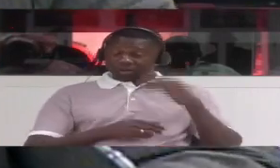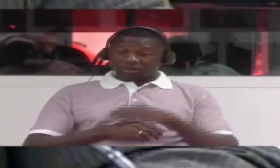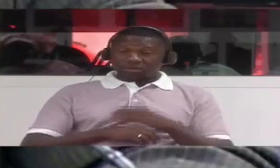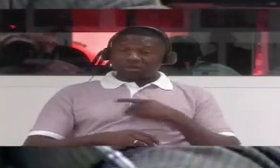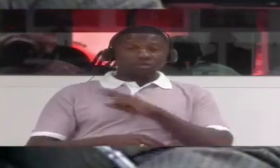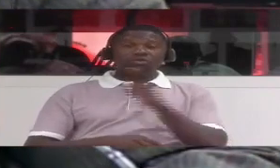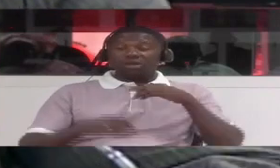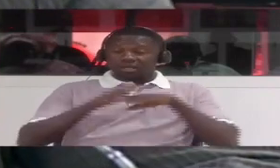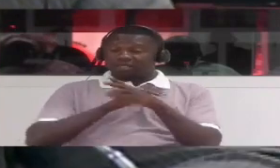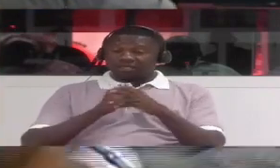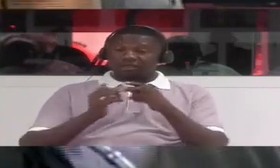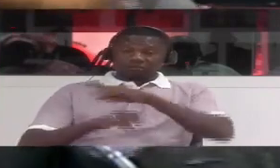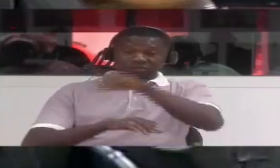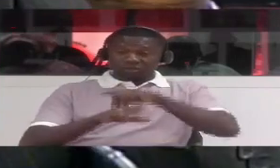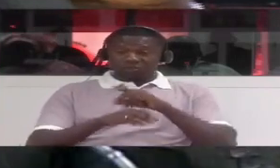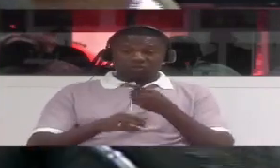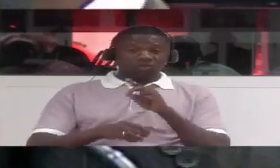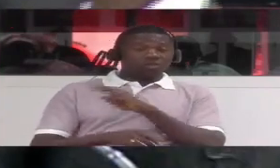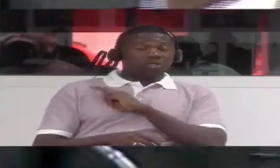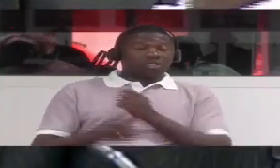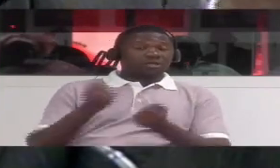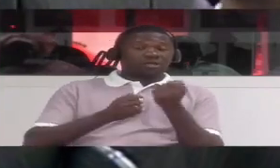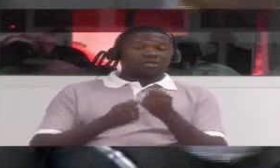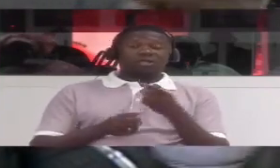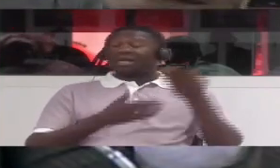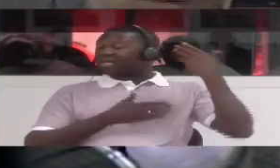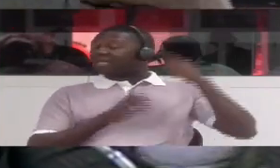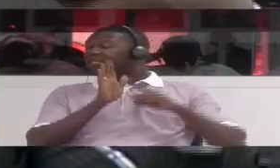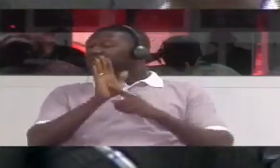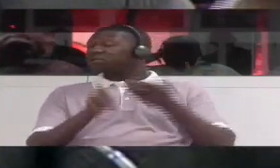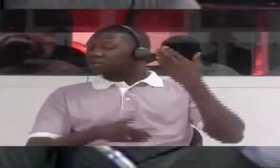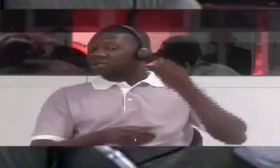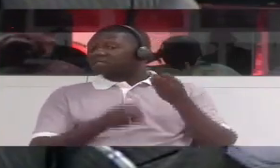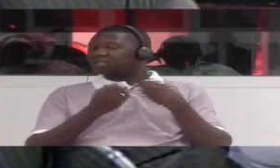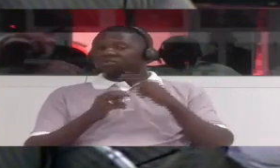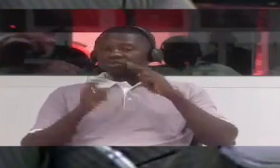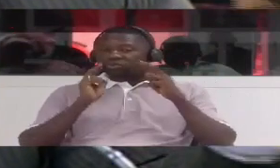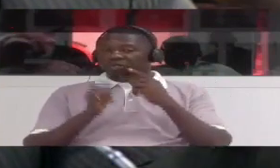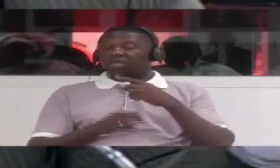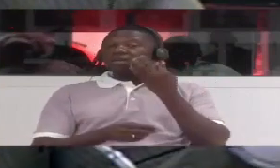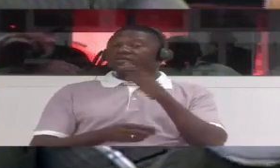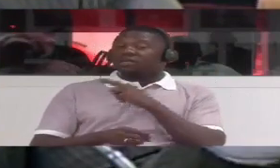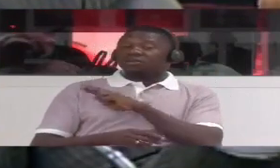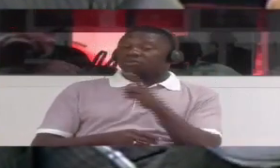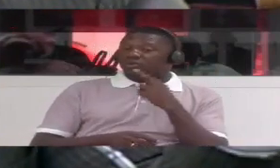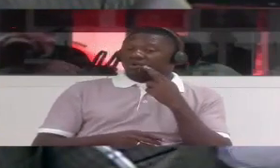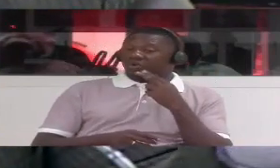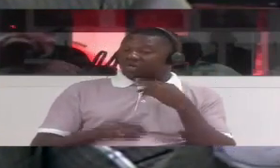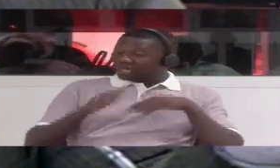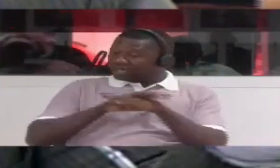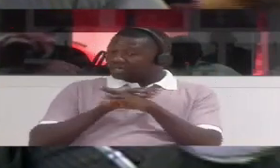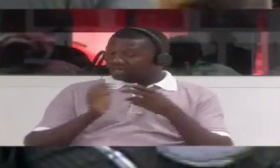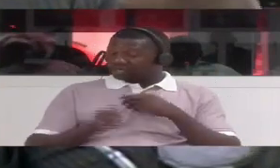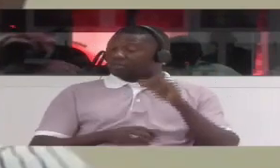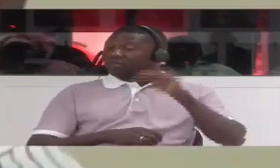He didn't enter the place with the car. Like I told you before, I had this story that if they didn't enter, that would be bad news for any detainee they came